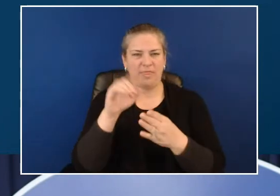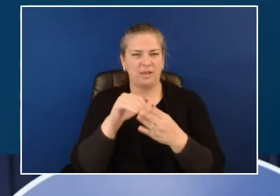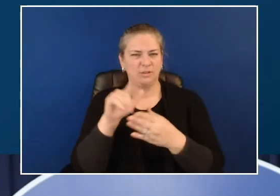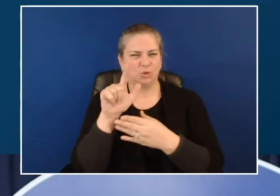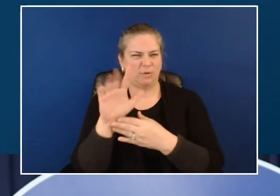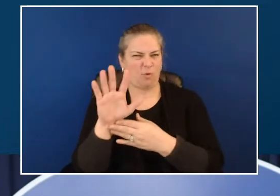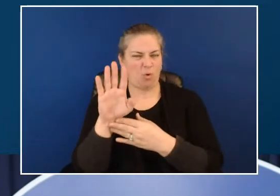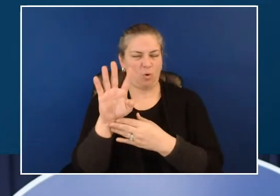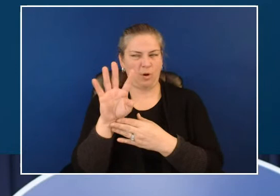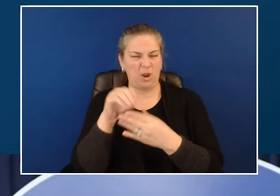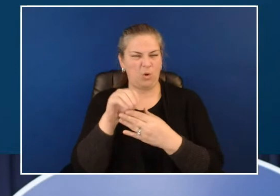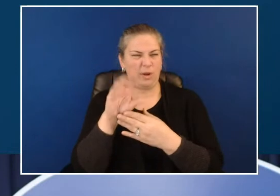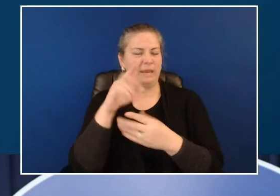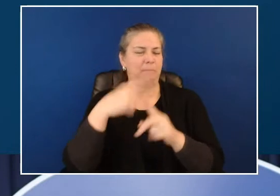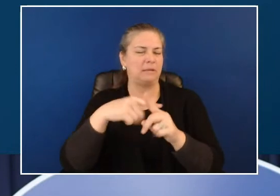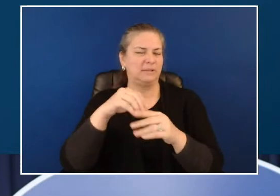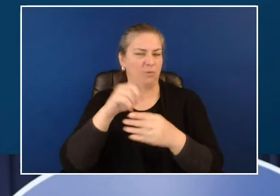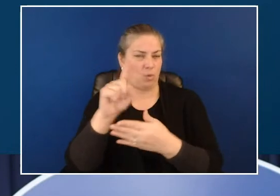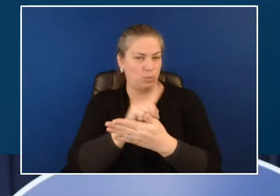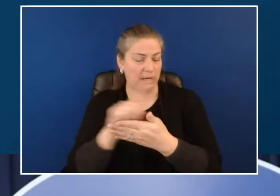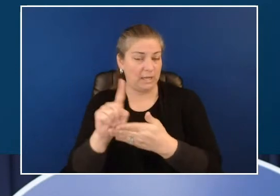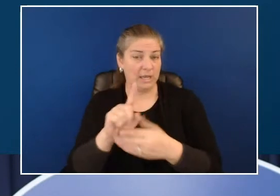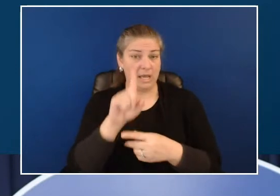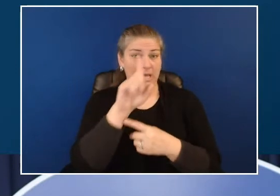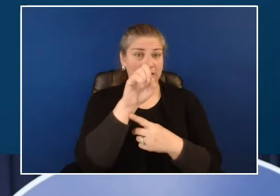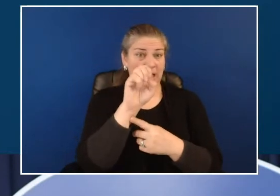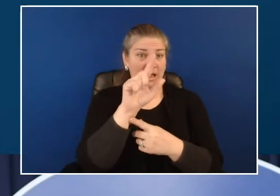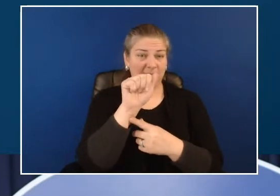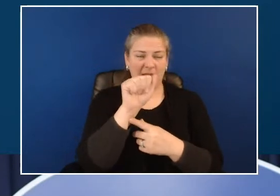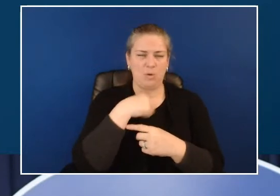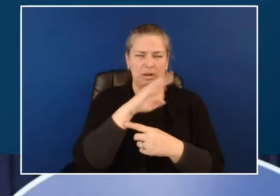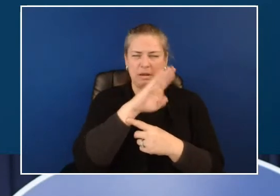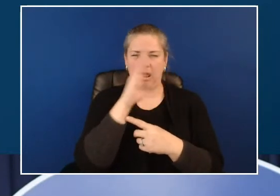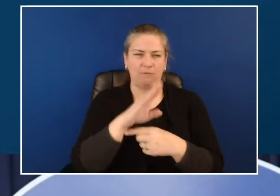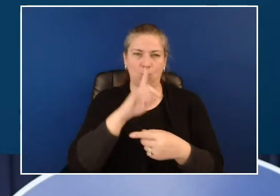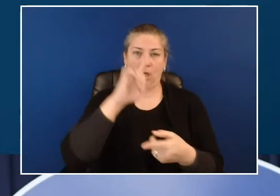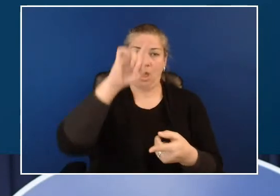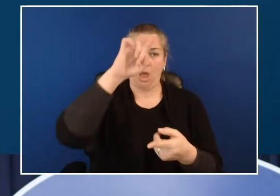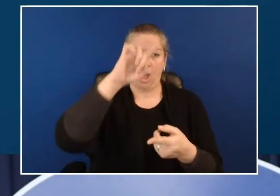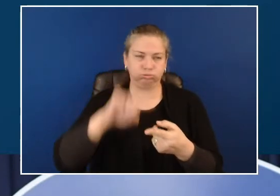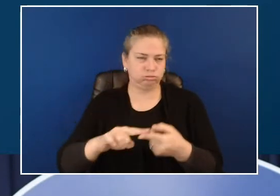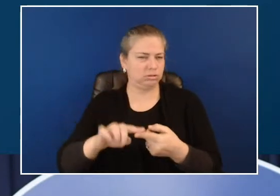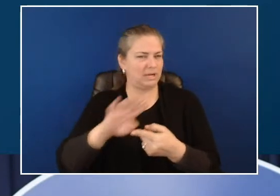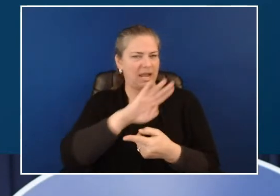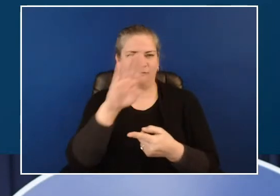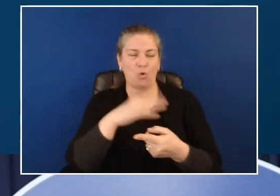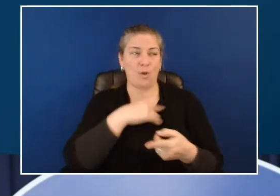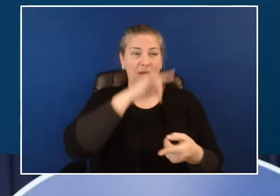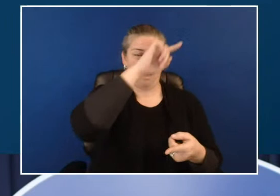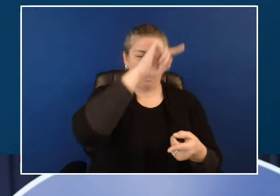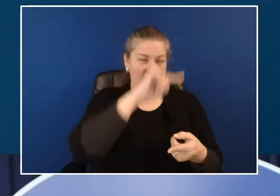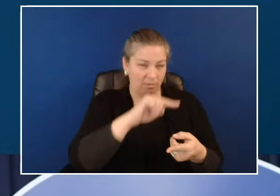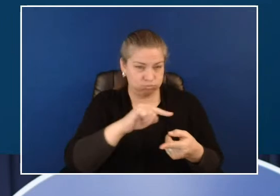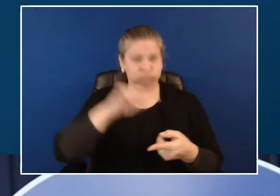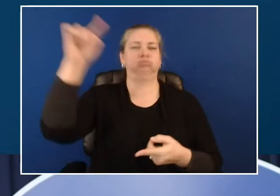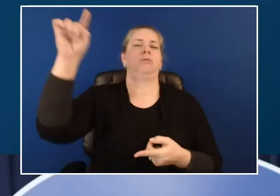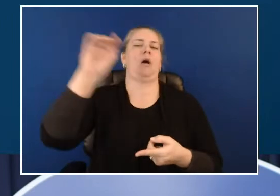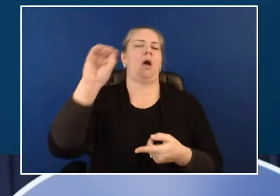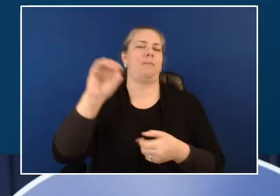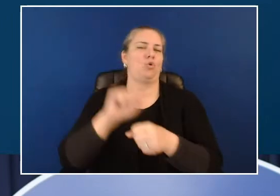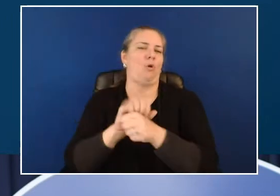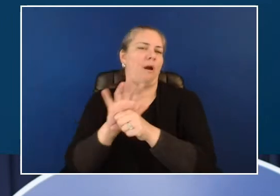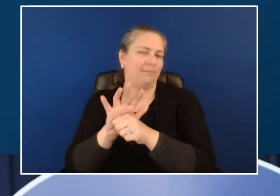week. In Delta, we never got all the way down before Omicron took off. So this is really